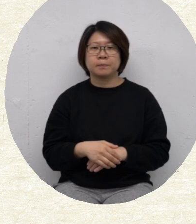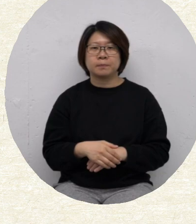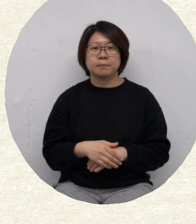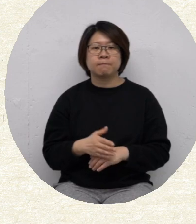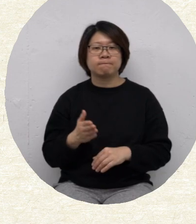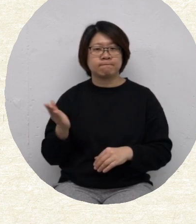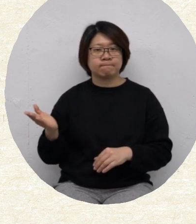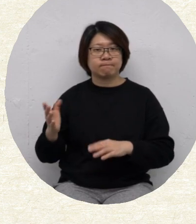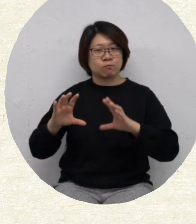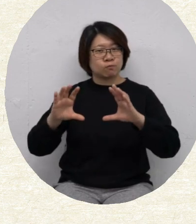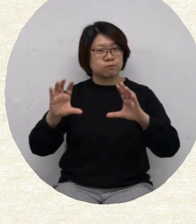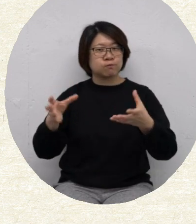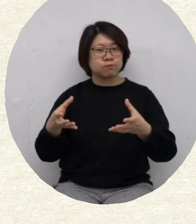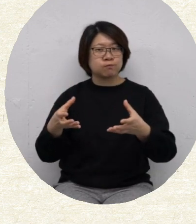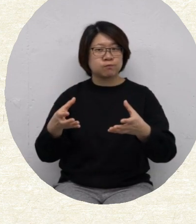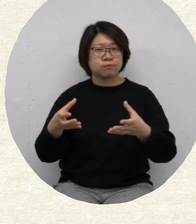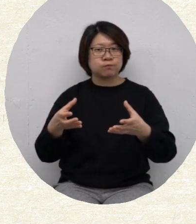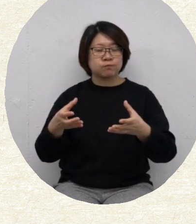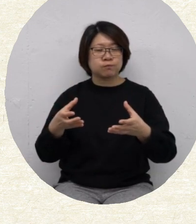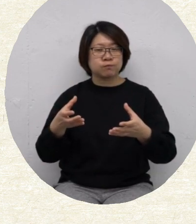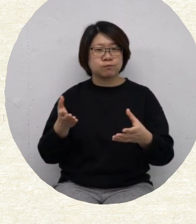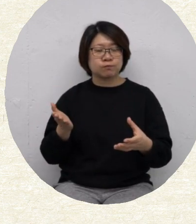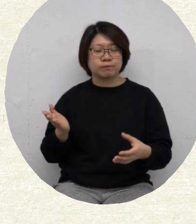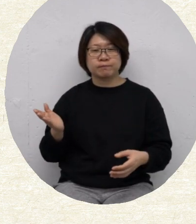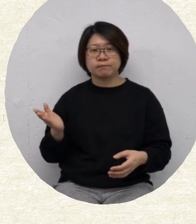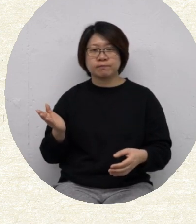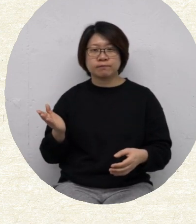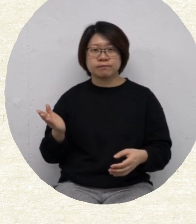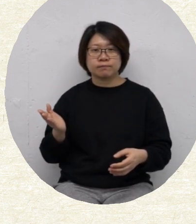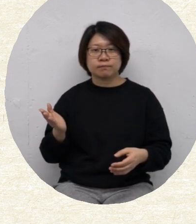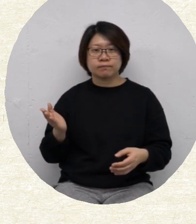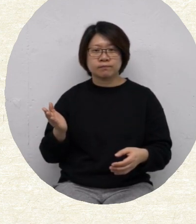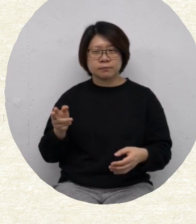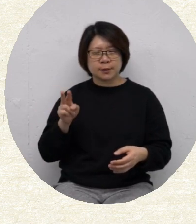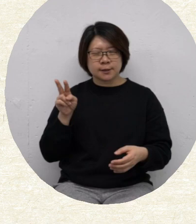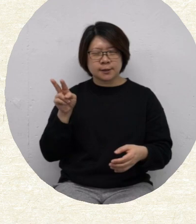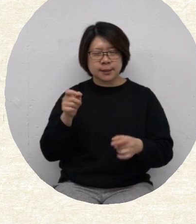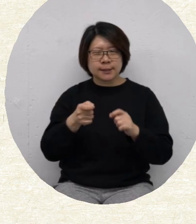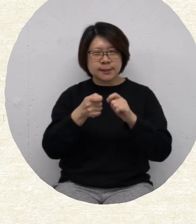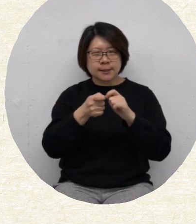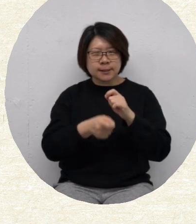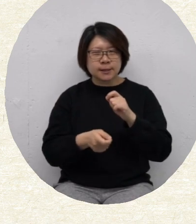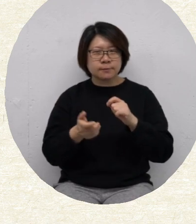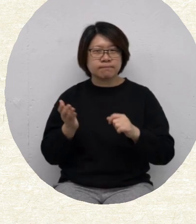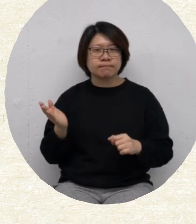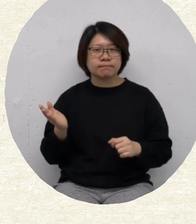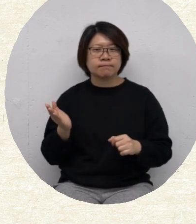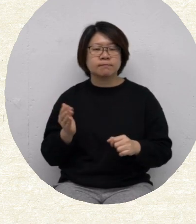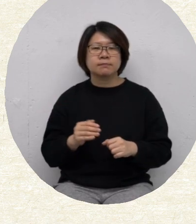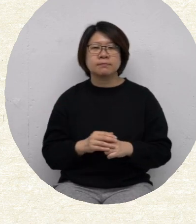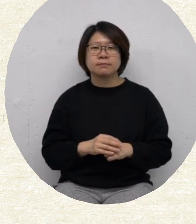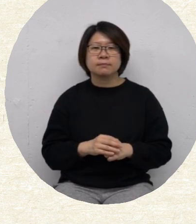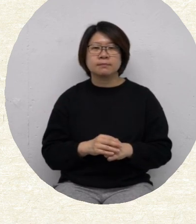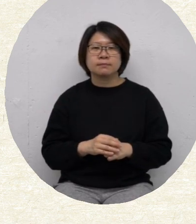out boxes were stacked in a small pile, as if they were to be taken out to be discarded.